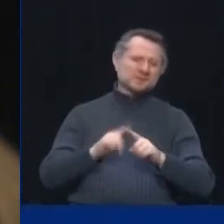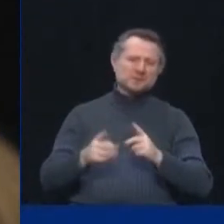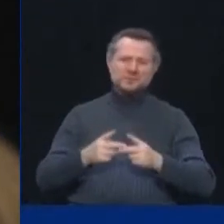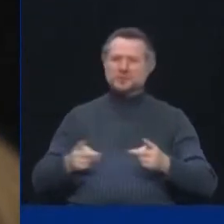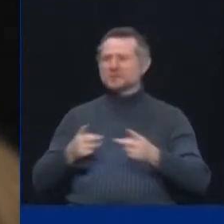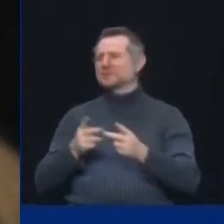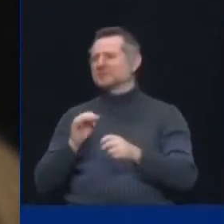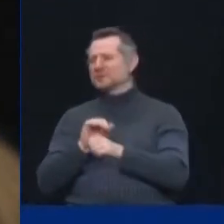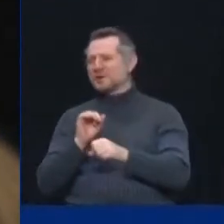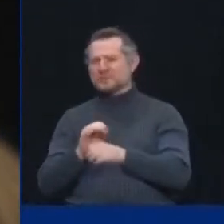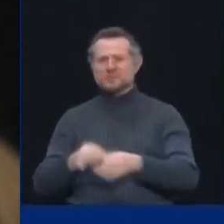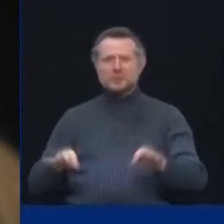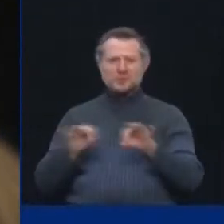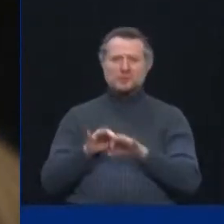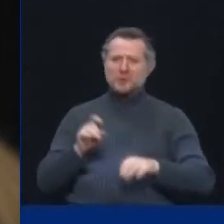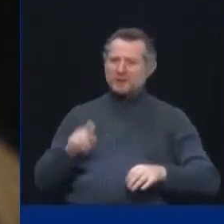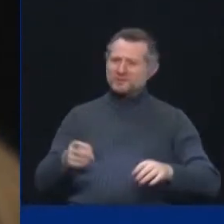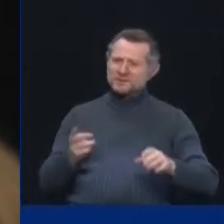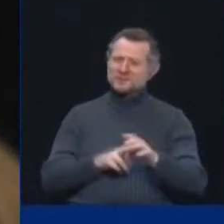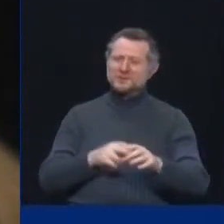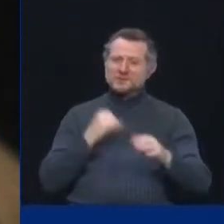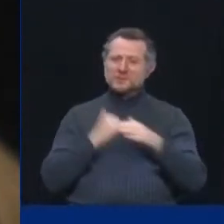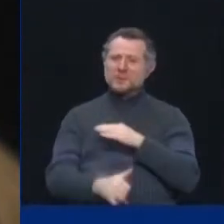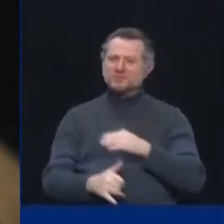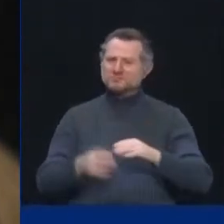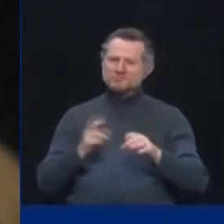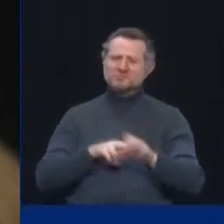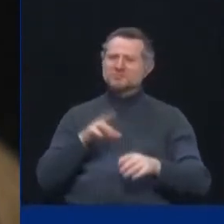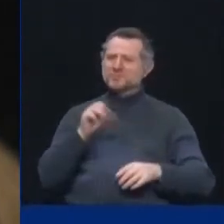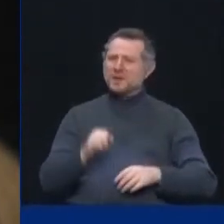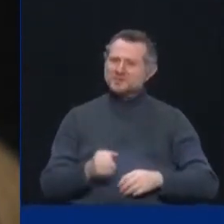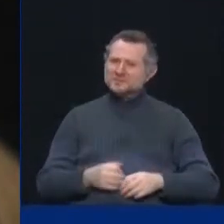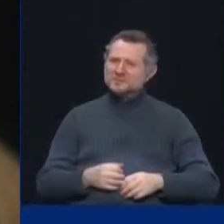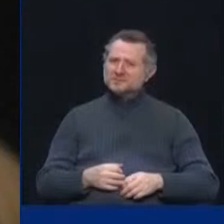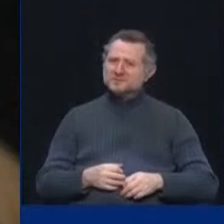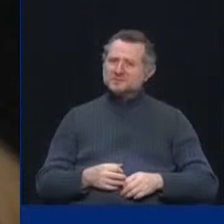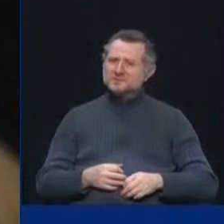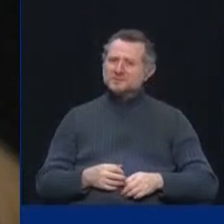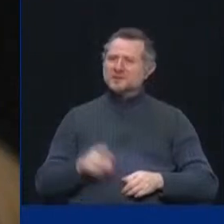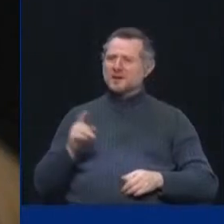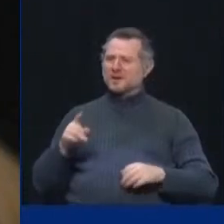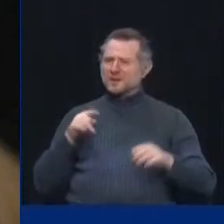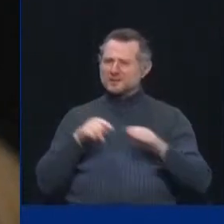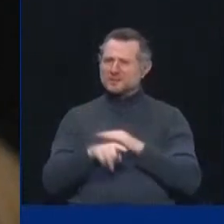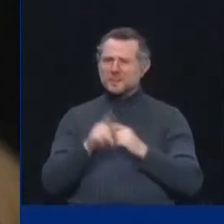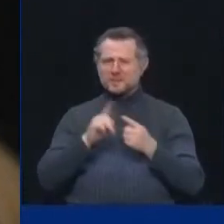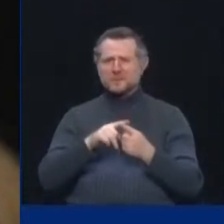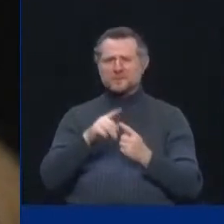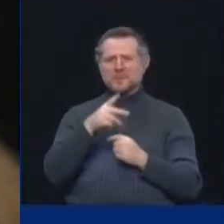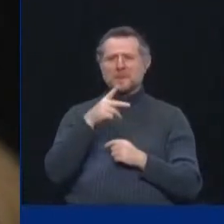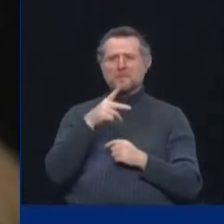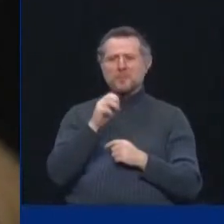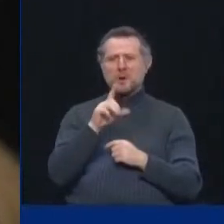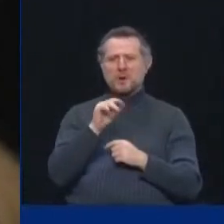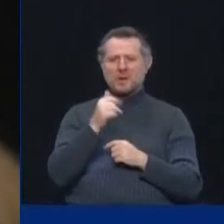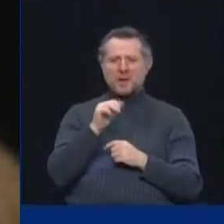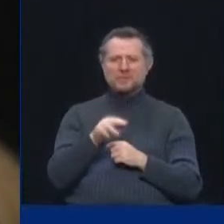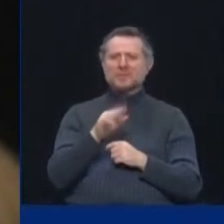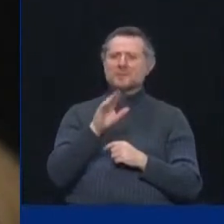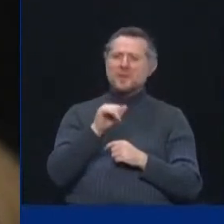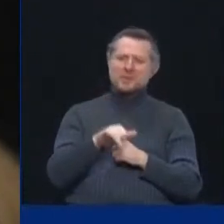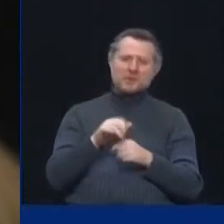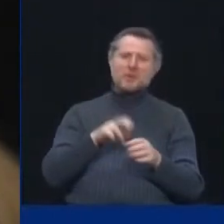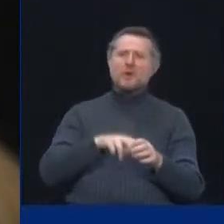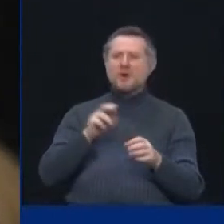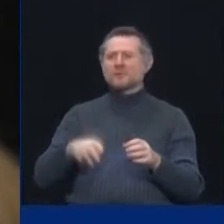and they had to use mass transit. So that means they had to go take a bus to Pelham Bay, to get on a train, to take a